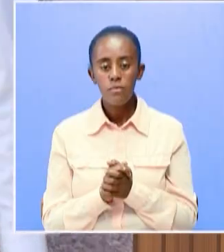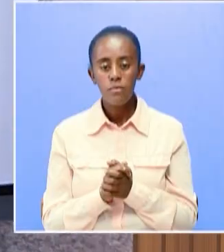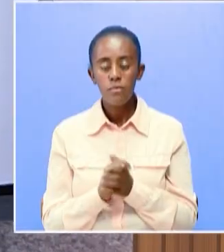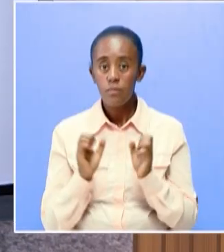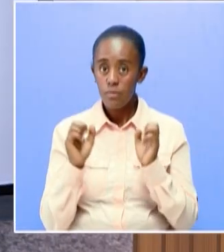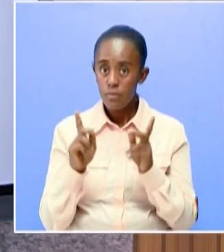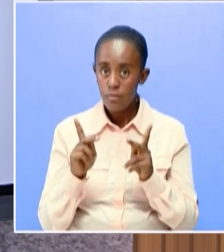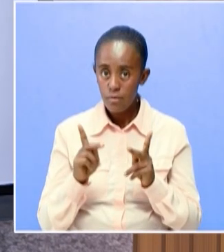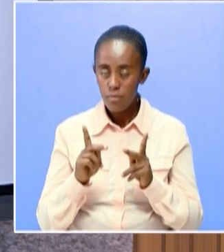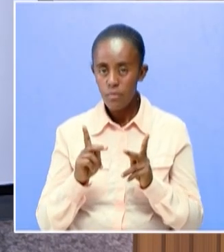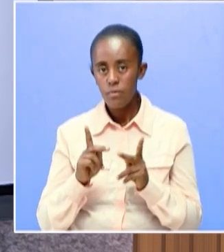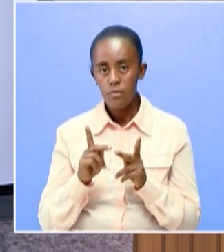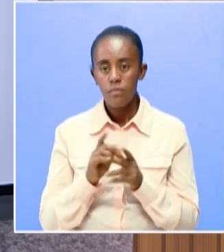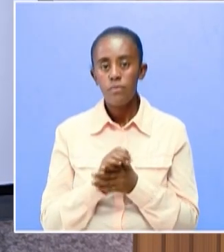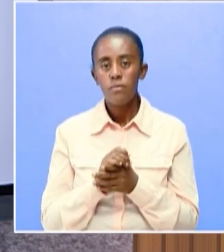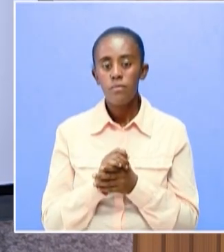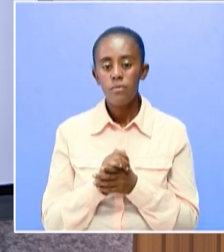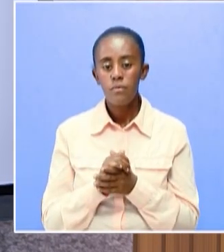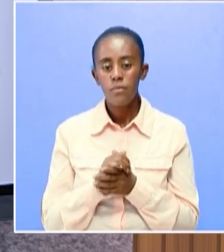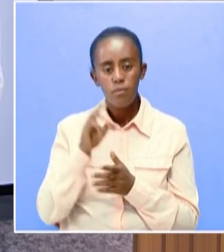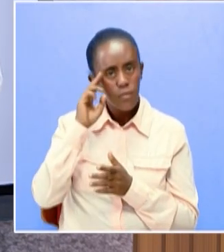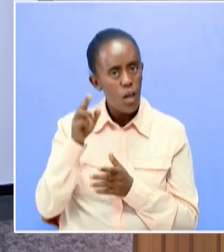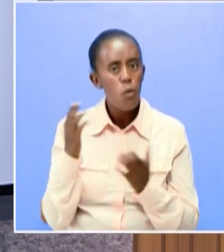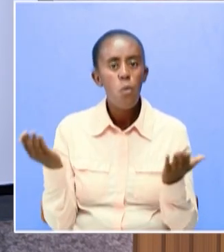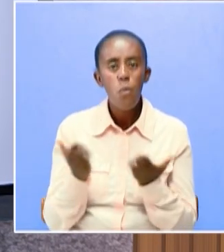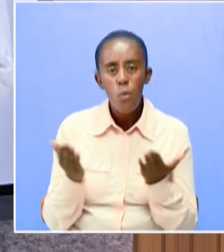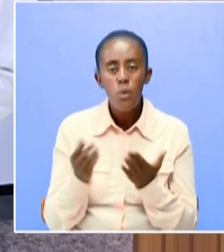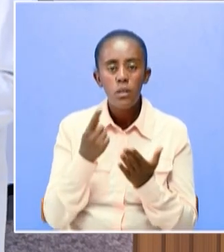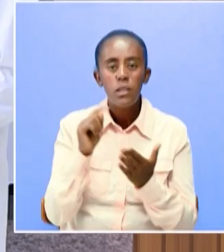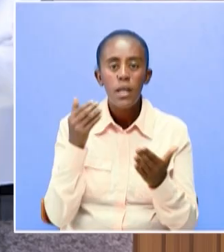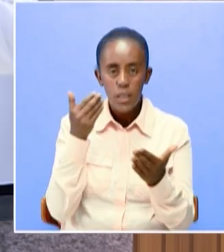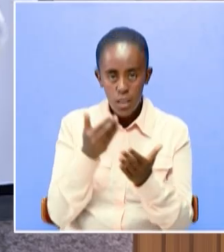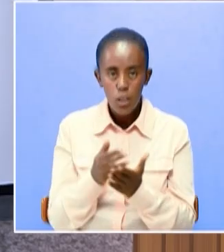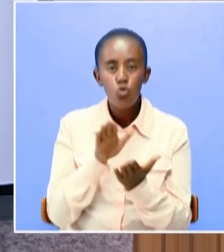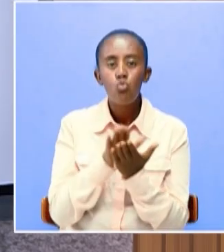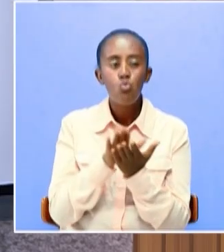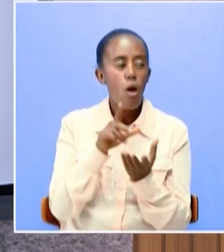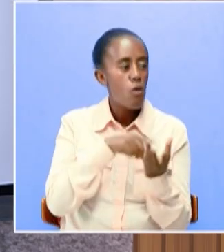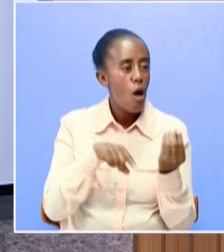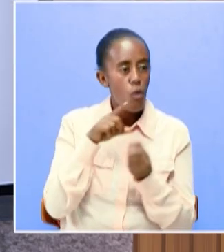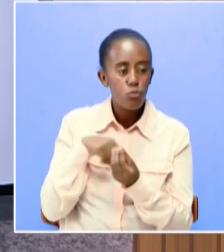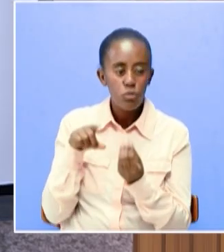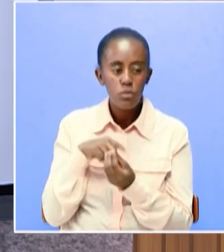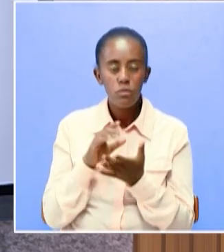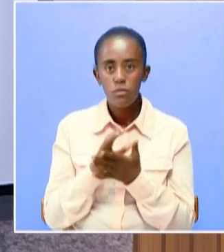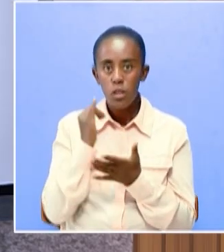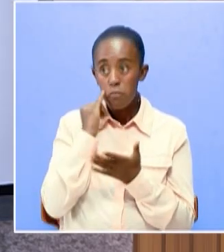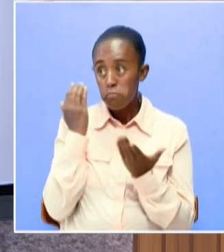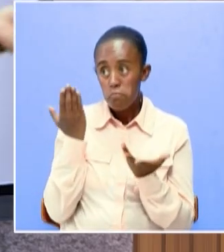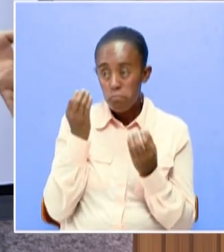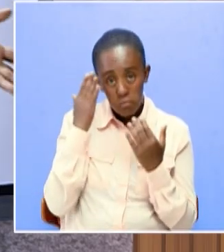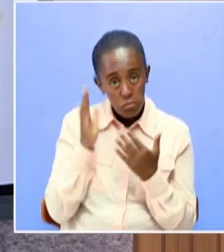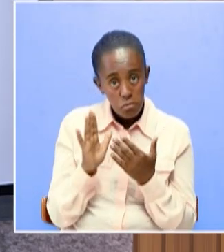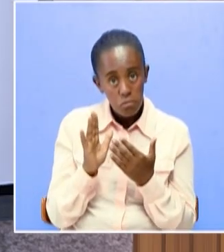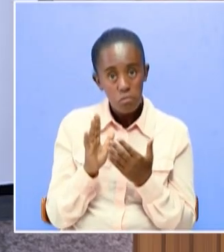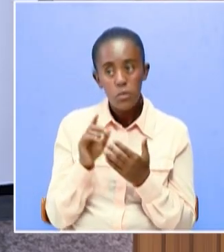Okay? What about hi? Where is the nearest school around? If you don't know any school around